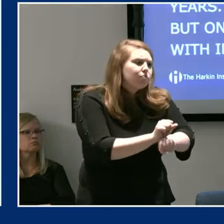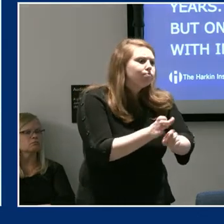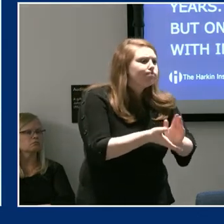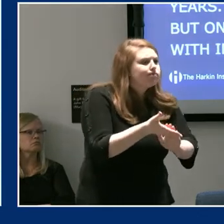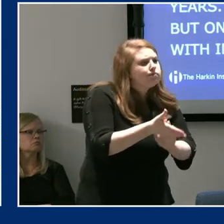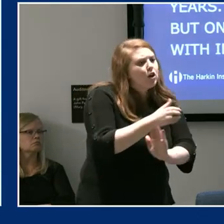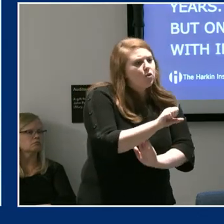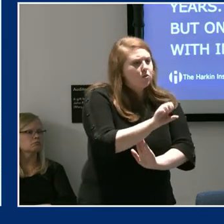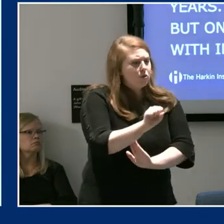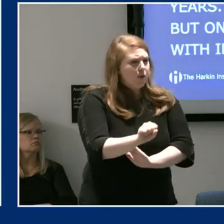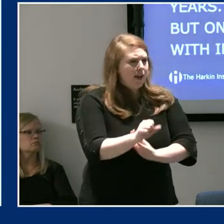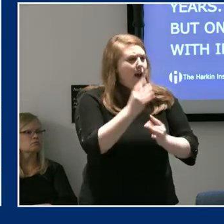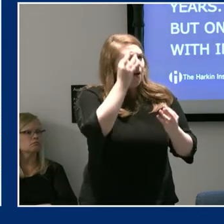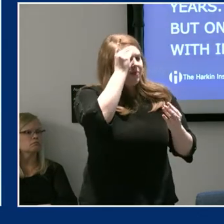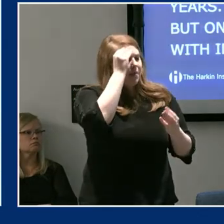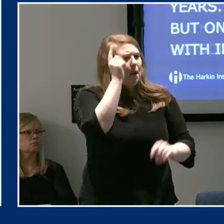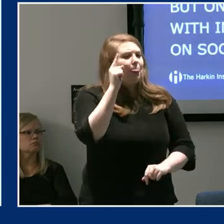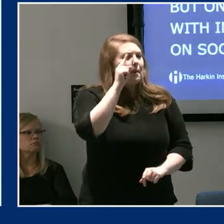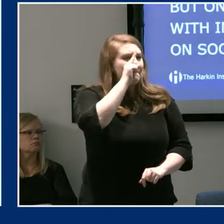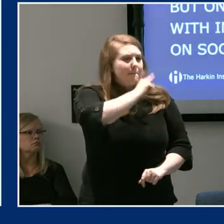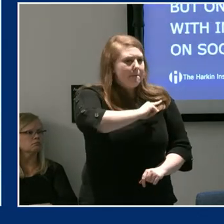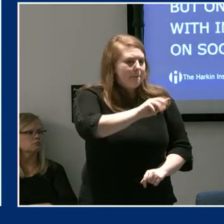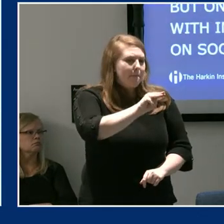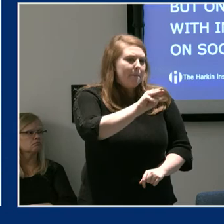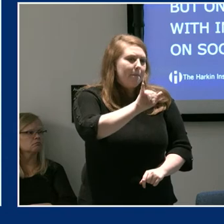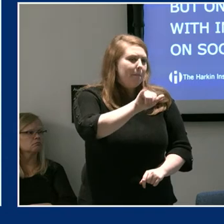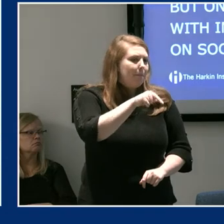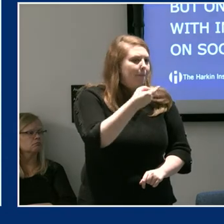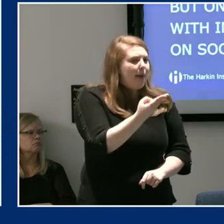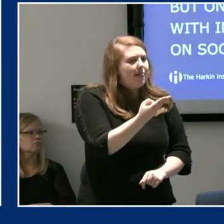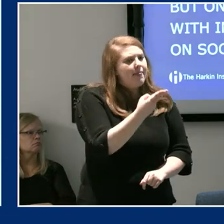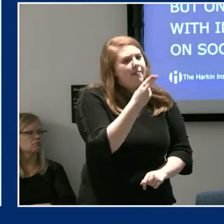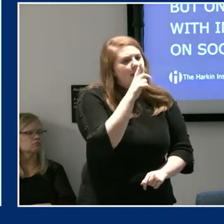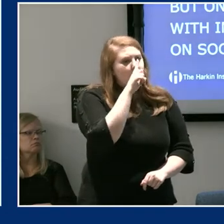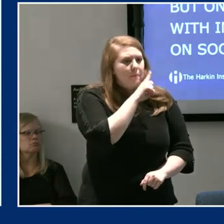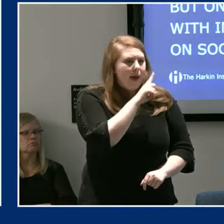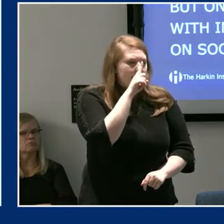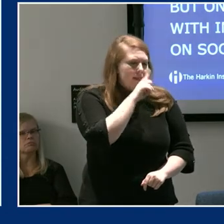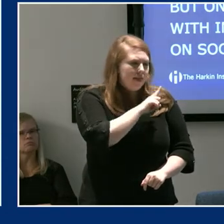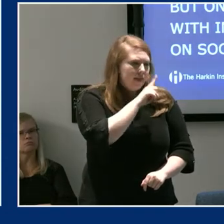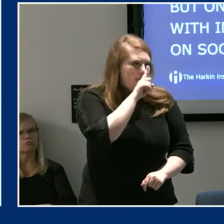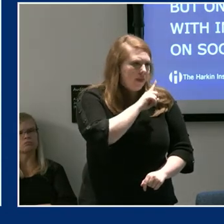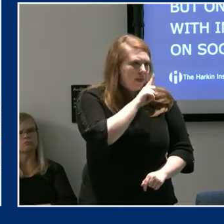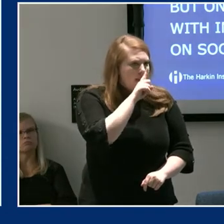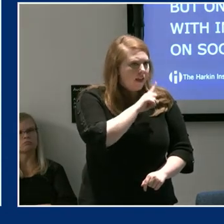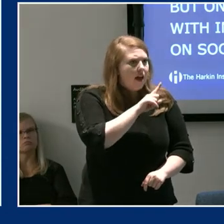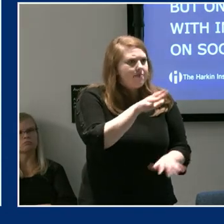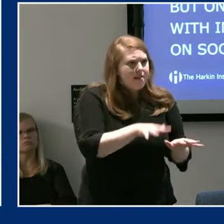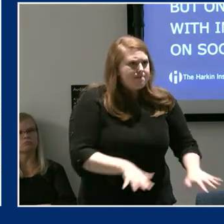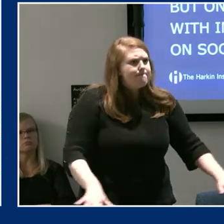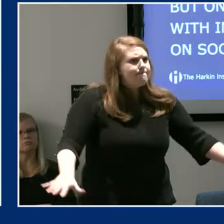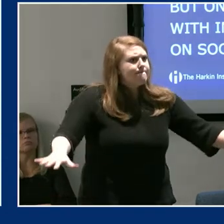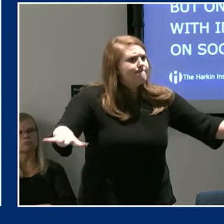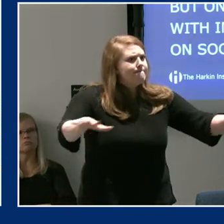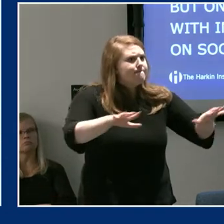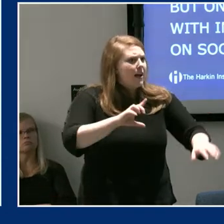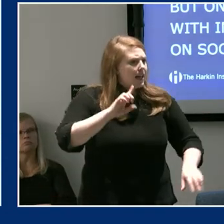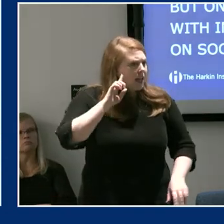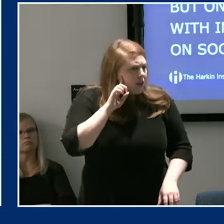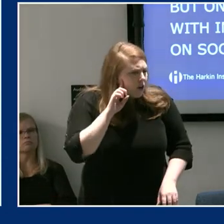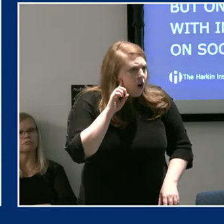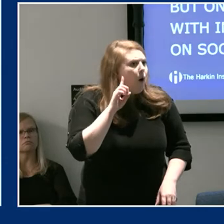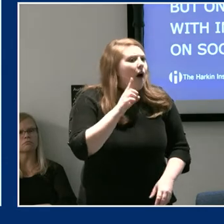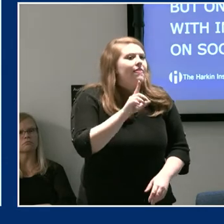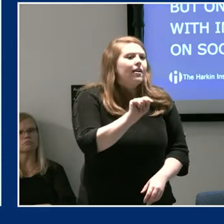the myths that seemed to pervade Social Security, people around the country, that the trust fund's broke,